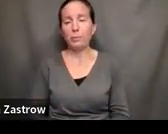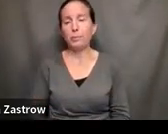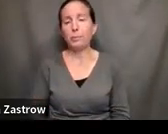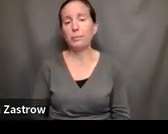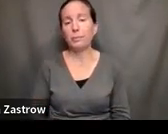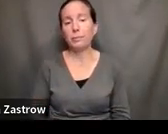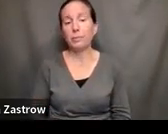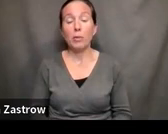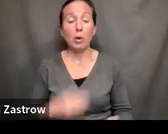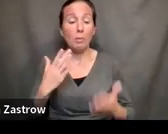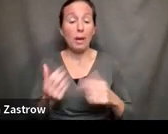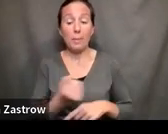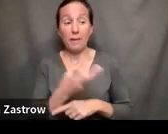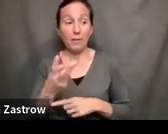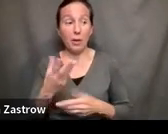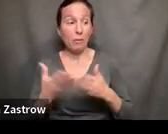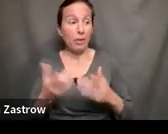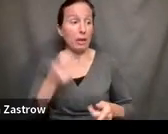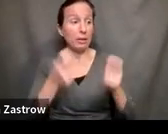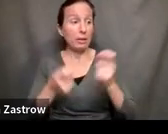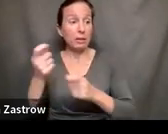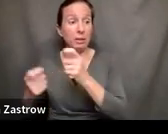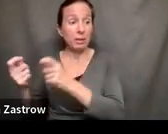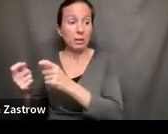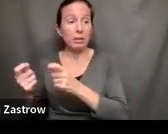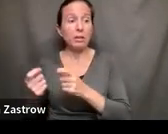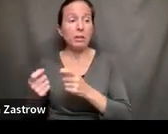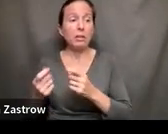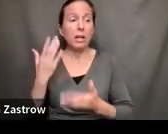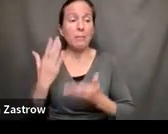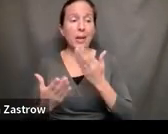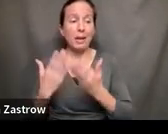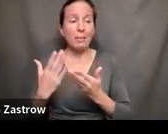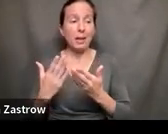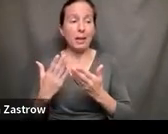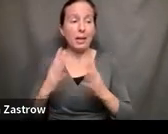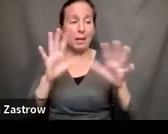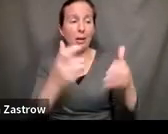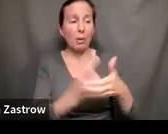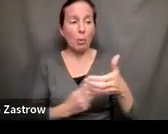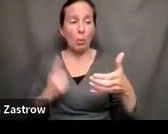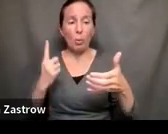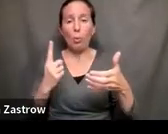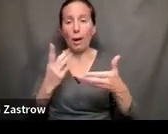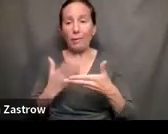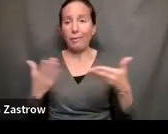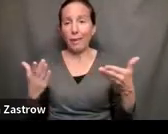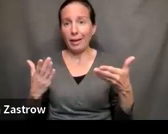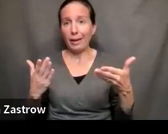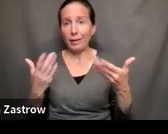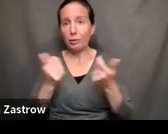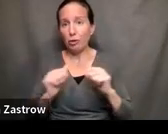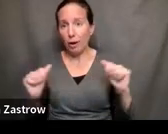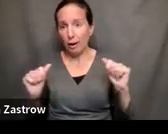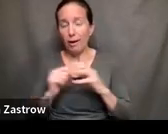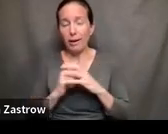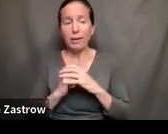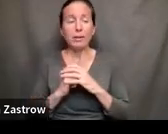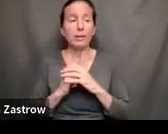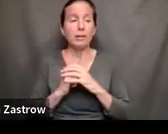try a few things. I mean, I would only try one thing at a time, but, you know, you try something. Nope, that's not working. What else? What is